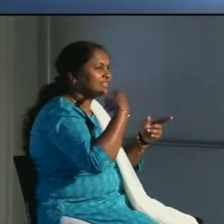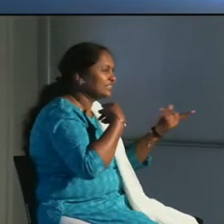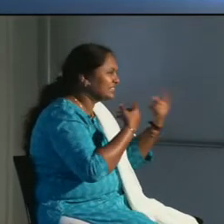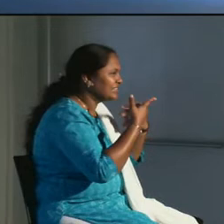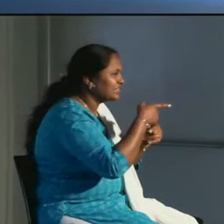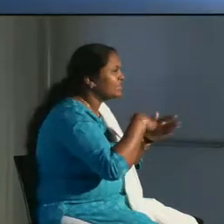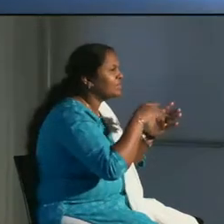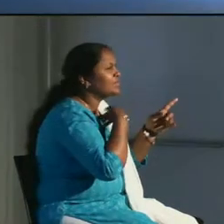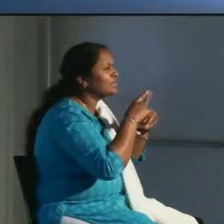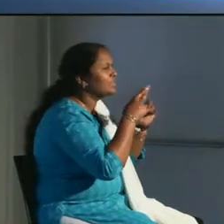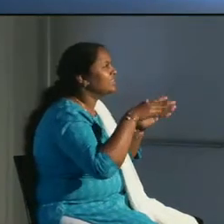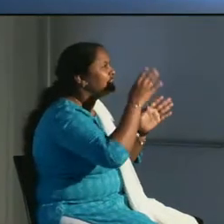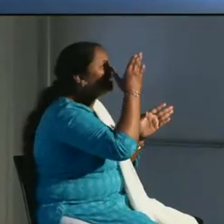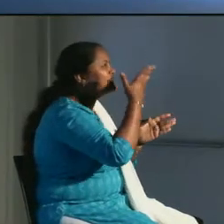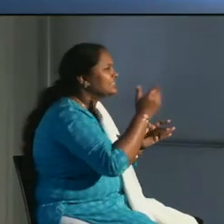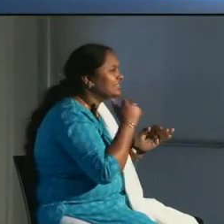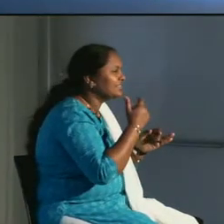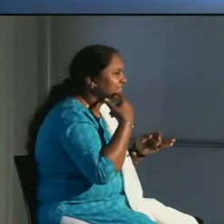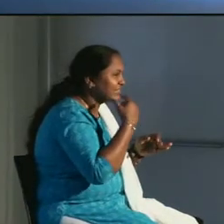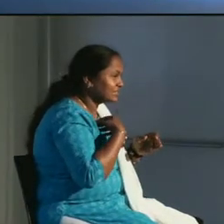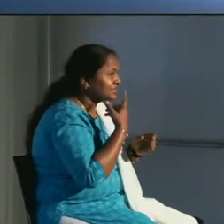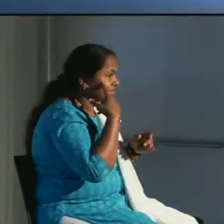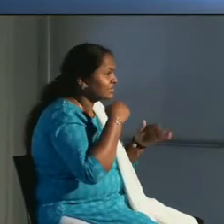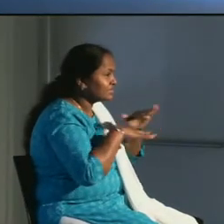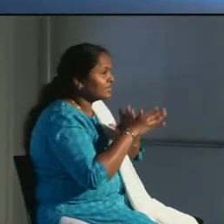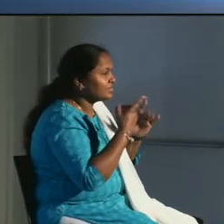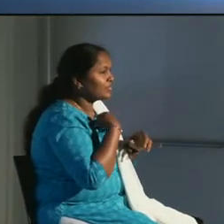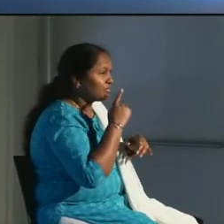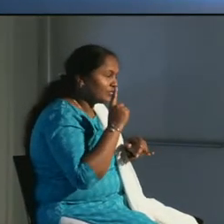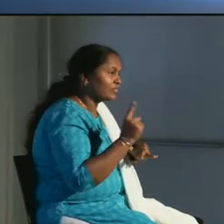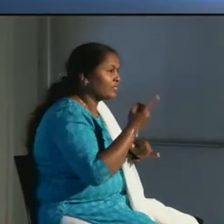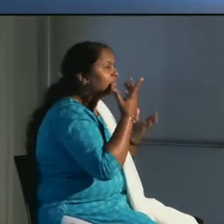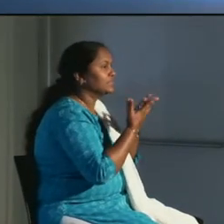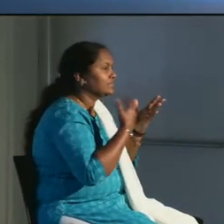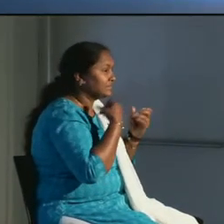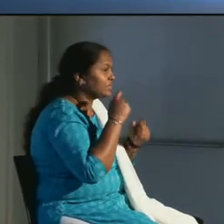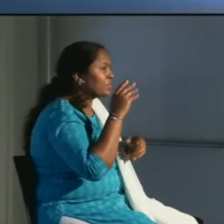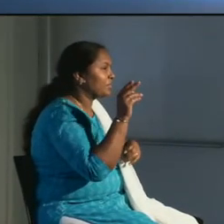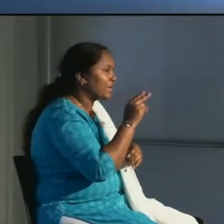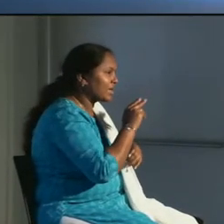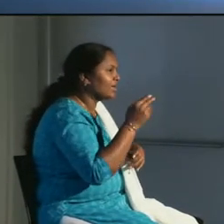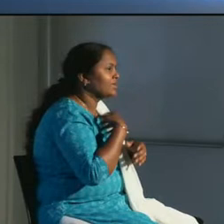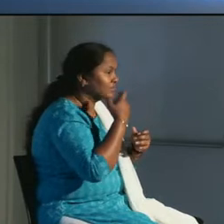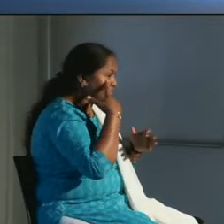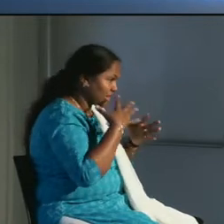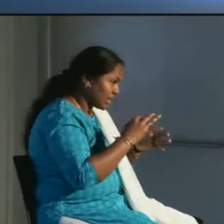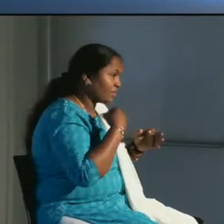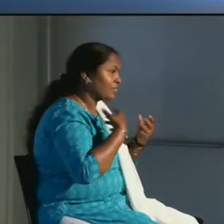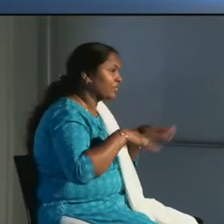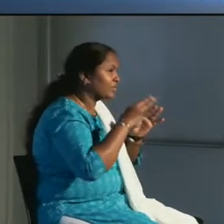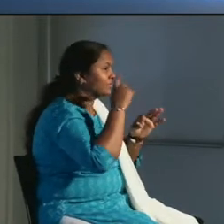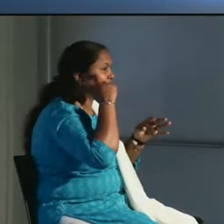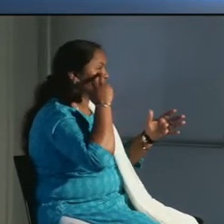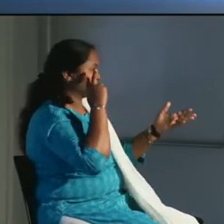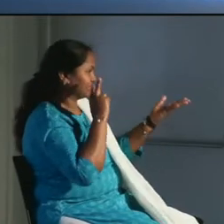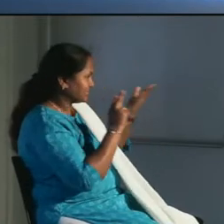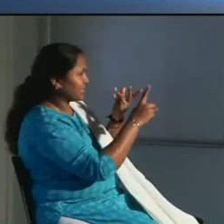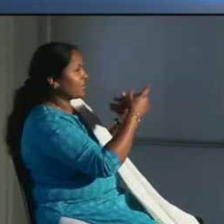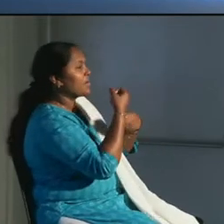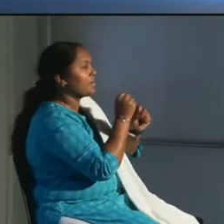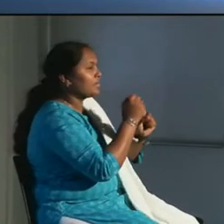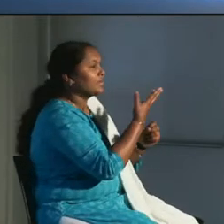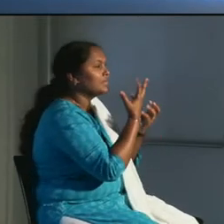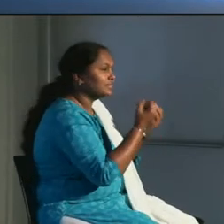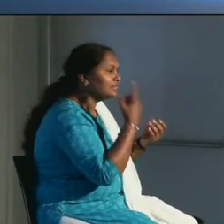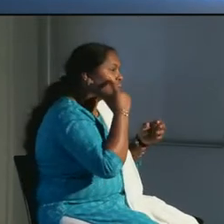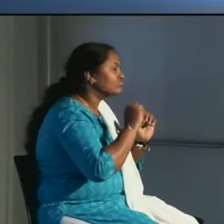is it that I was doing on the street, I absolutely no clue. This was my first painting. But it was important for me to visualize this and make it. And